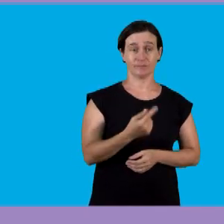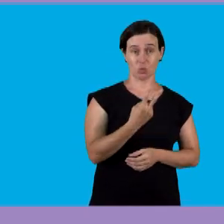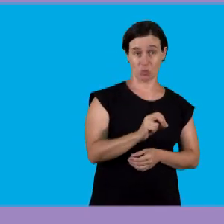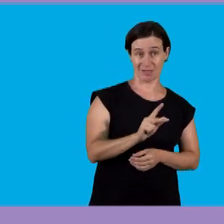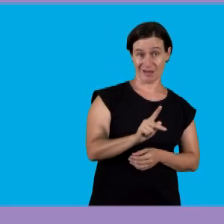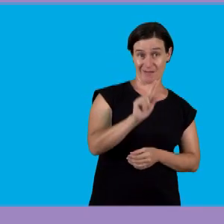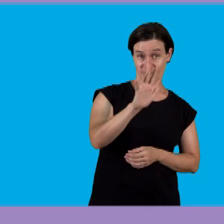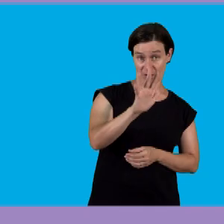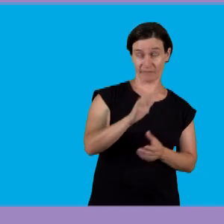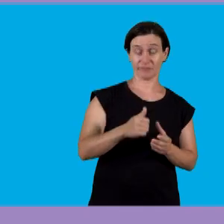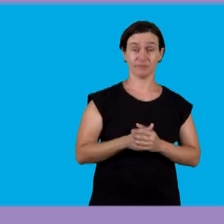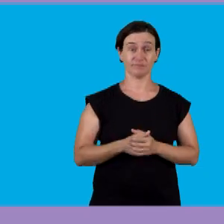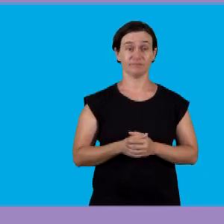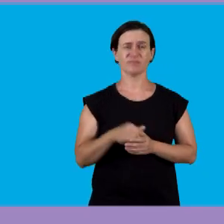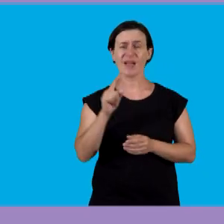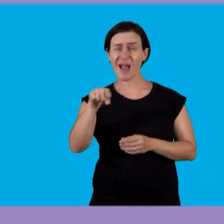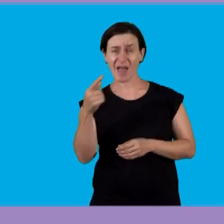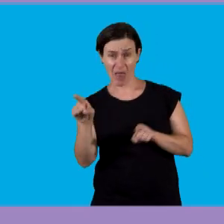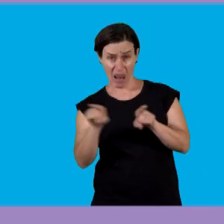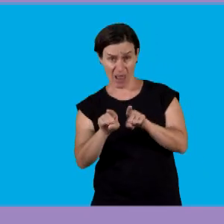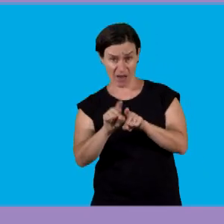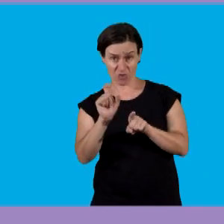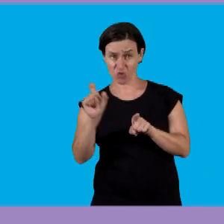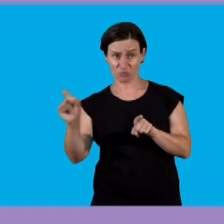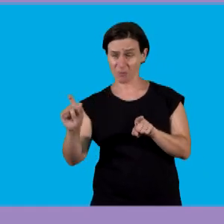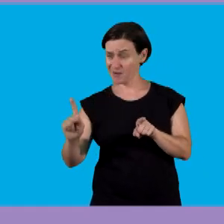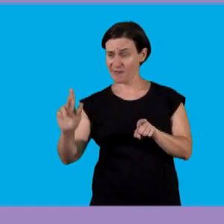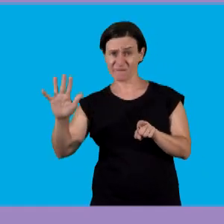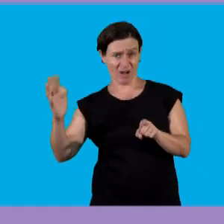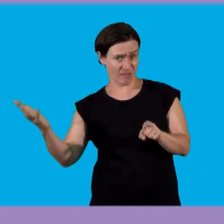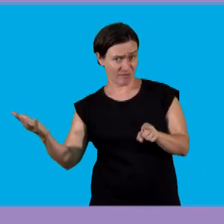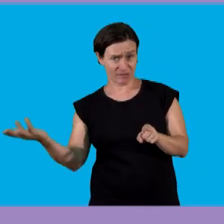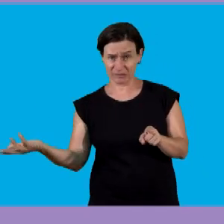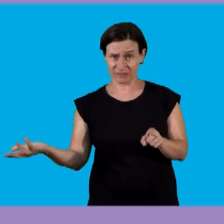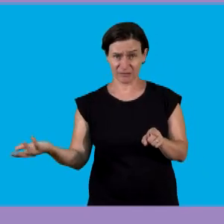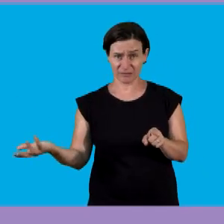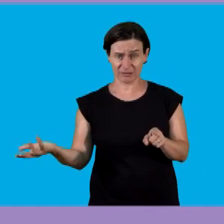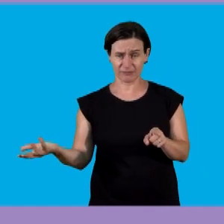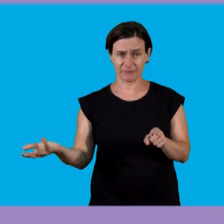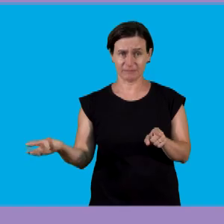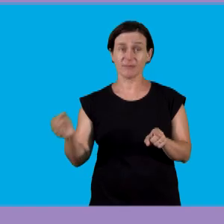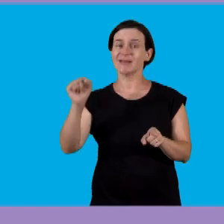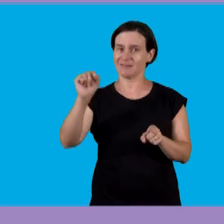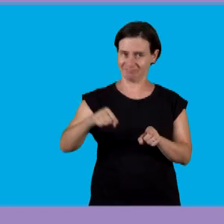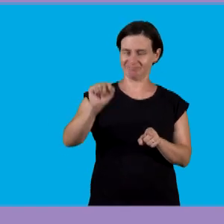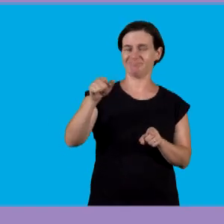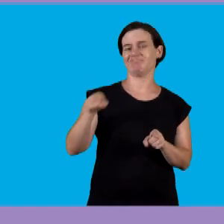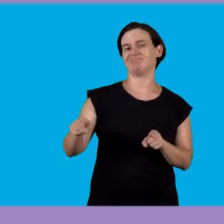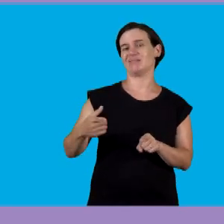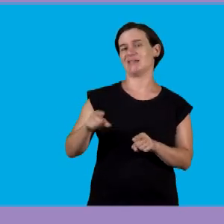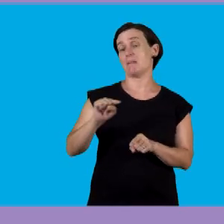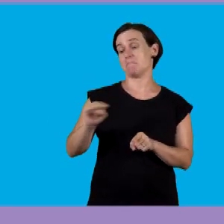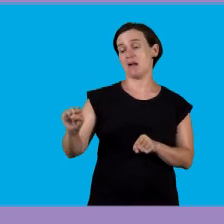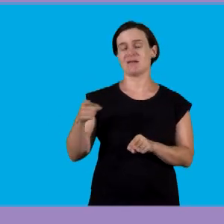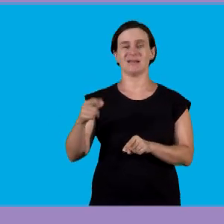have 20k exponent 5. Do we have anything that has a variable of k and an exponent 5? Yes, we